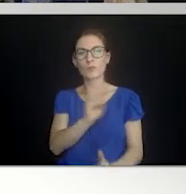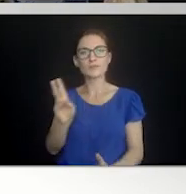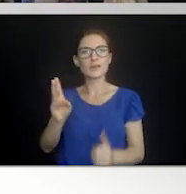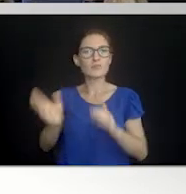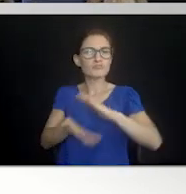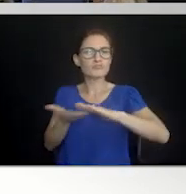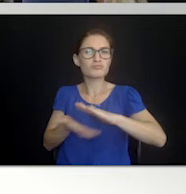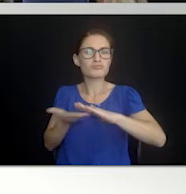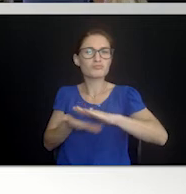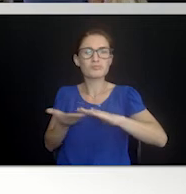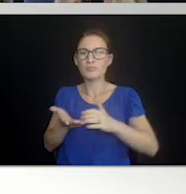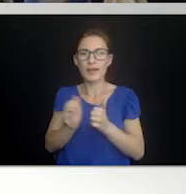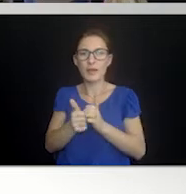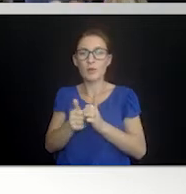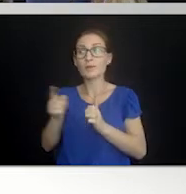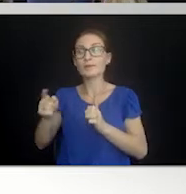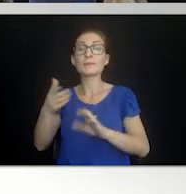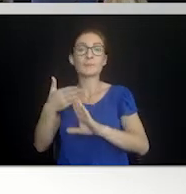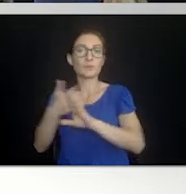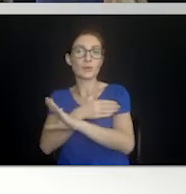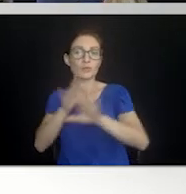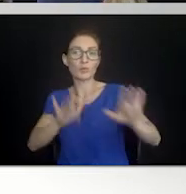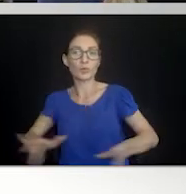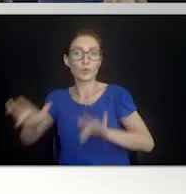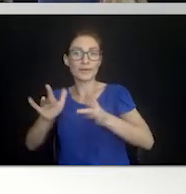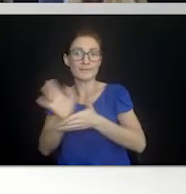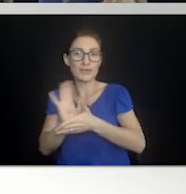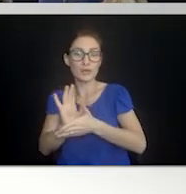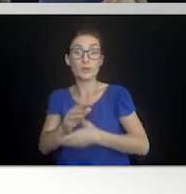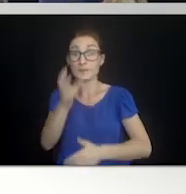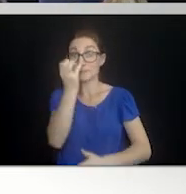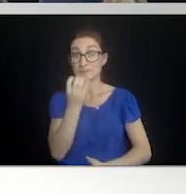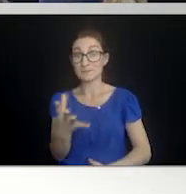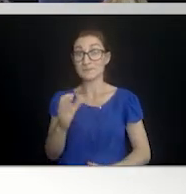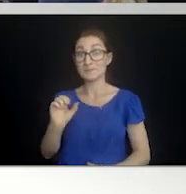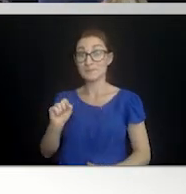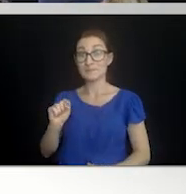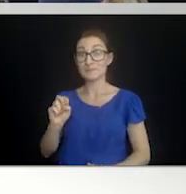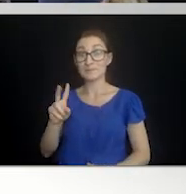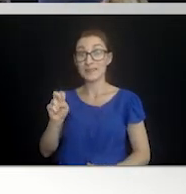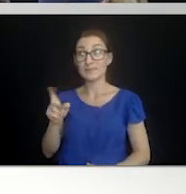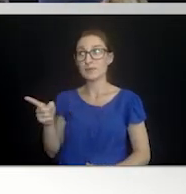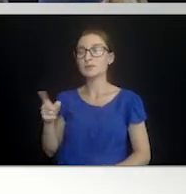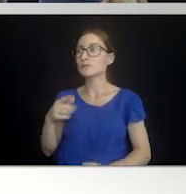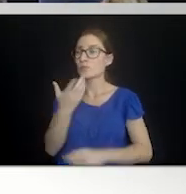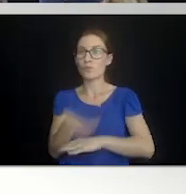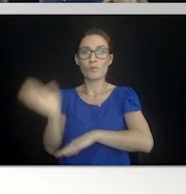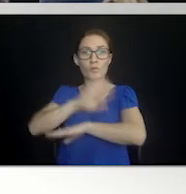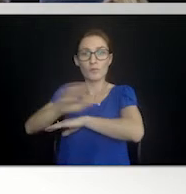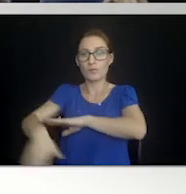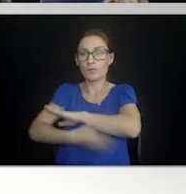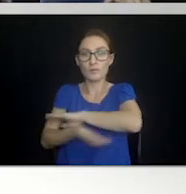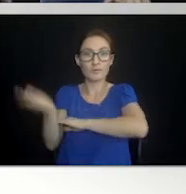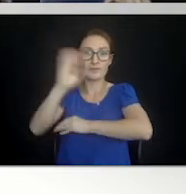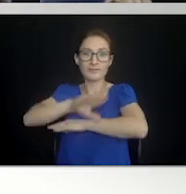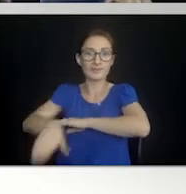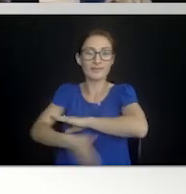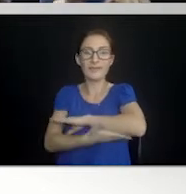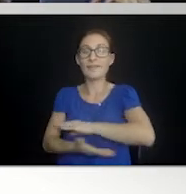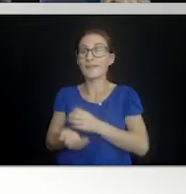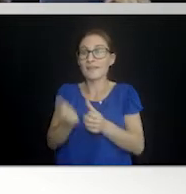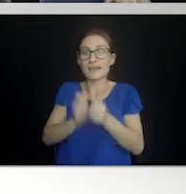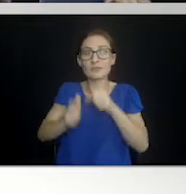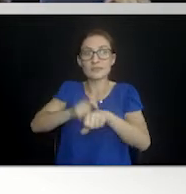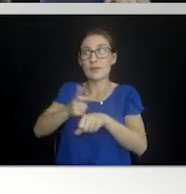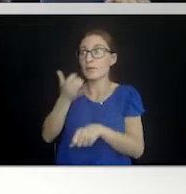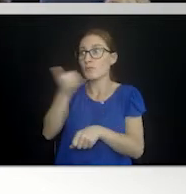exactly how this operates. He did a pre-recorded video. And just so you know, this guy, he's 24/7. Every time